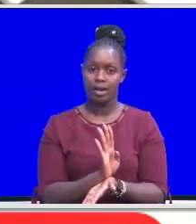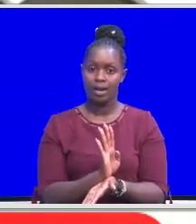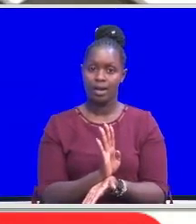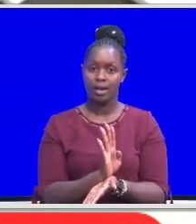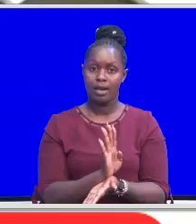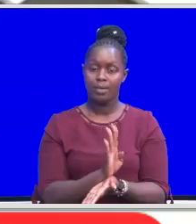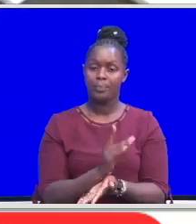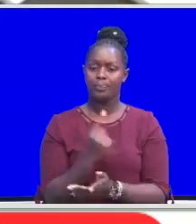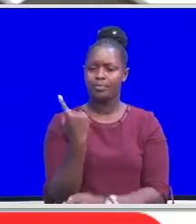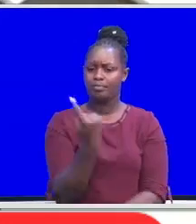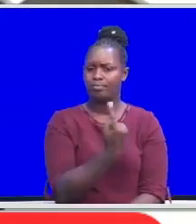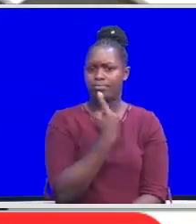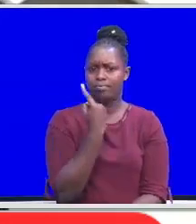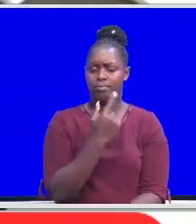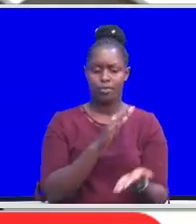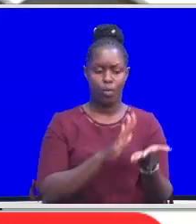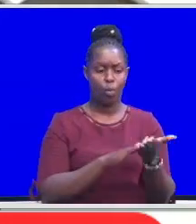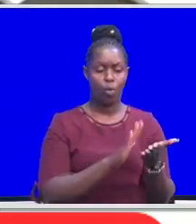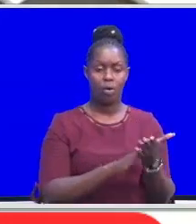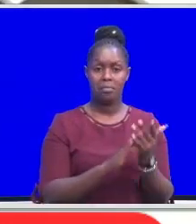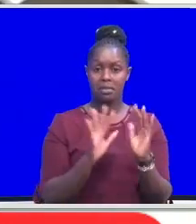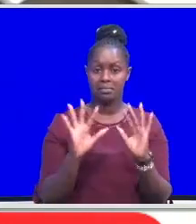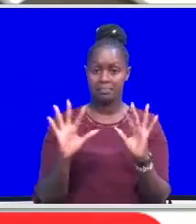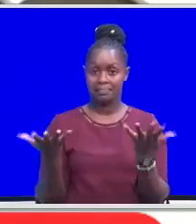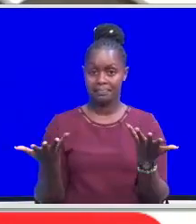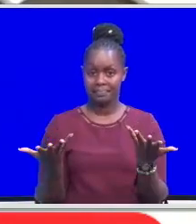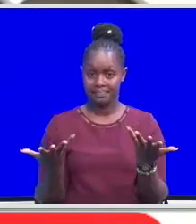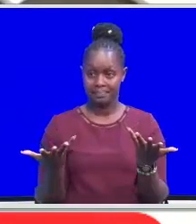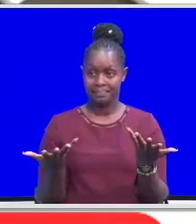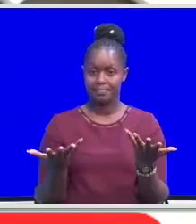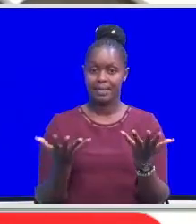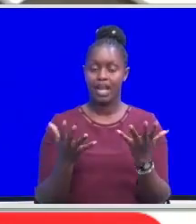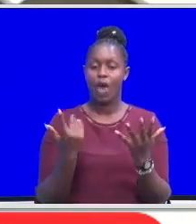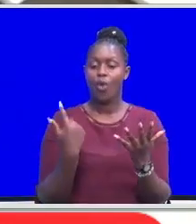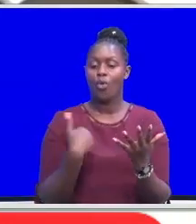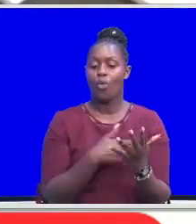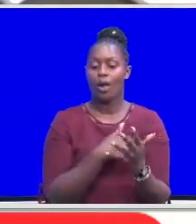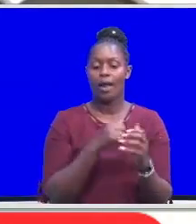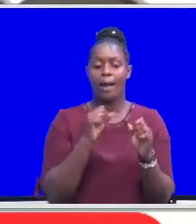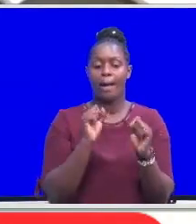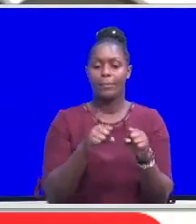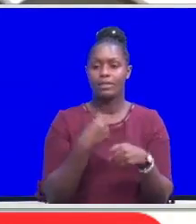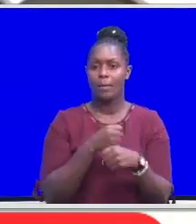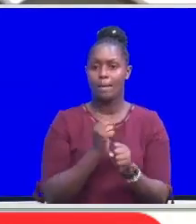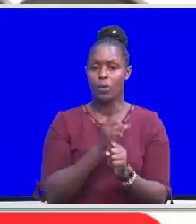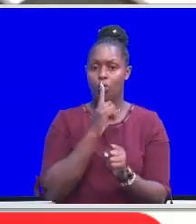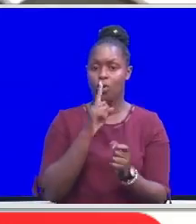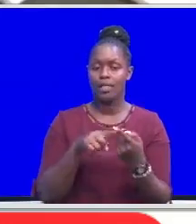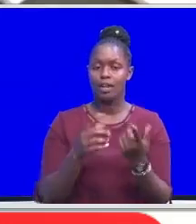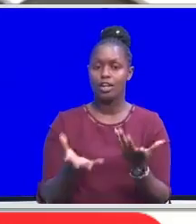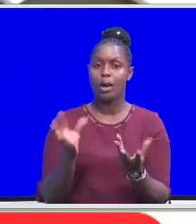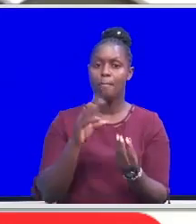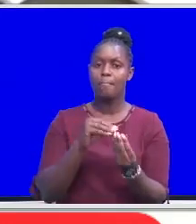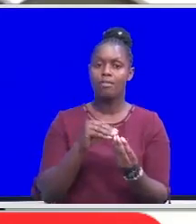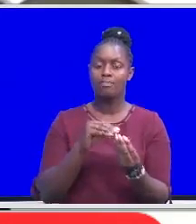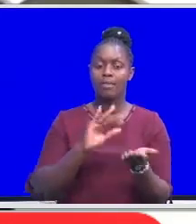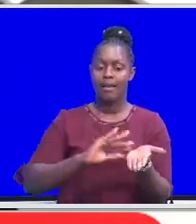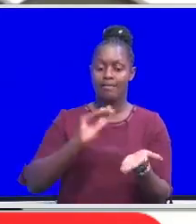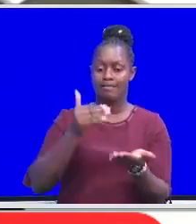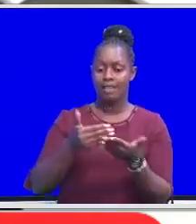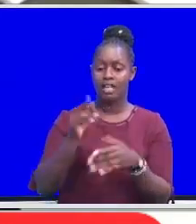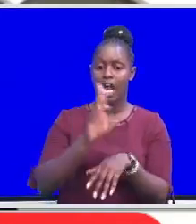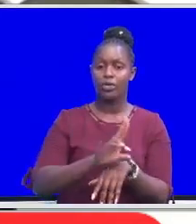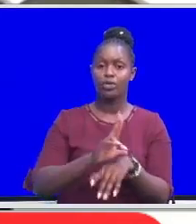And the only comment there is, how can we ensure that borrowed funds are used for